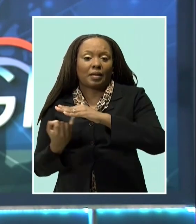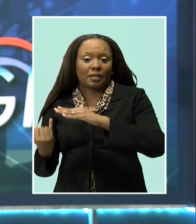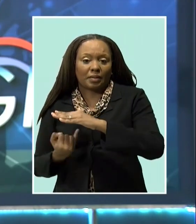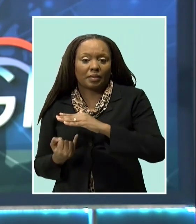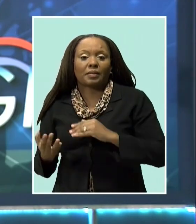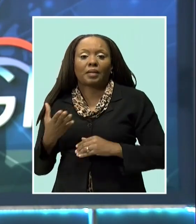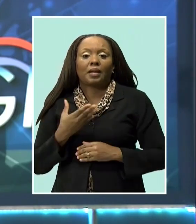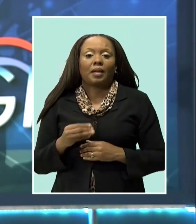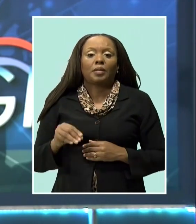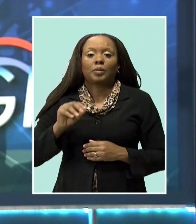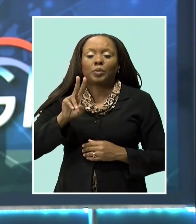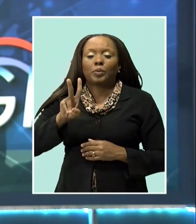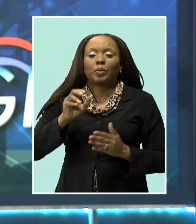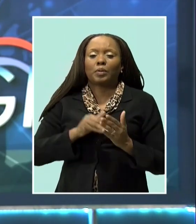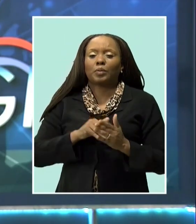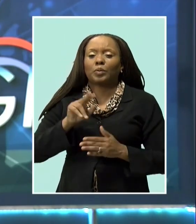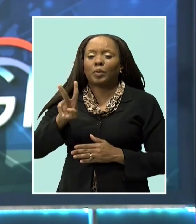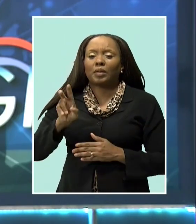isolation facilities and